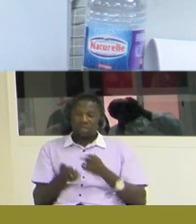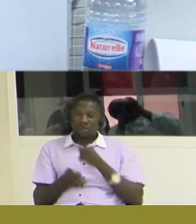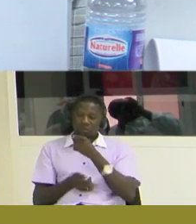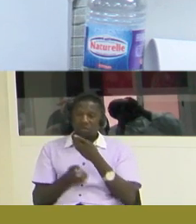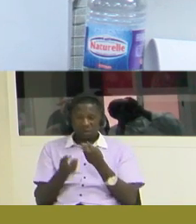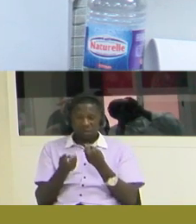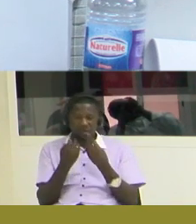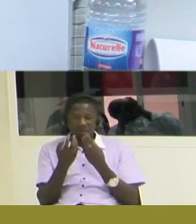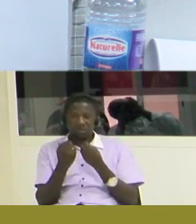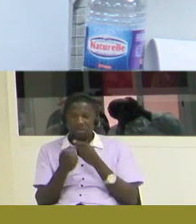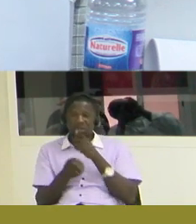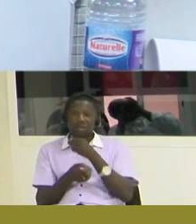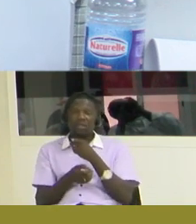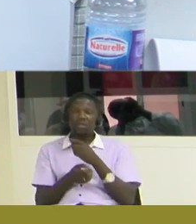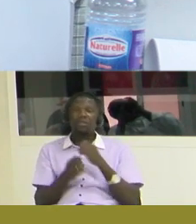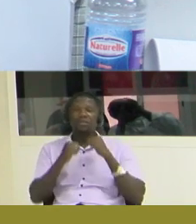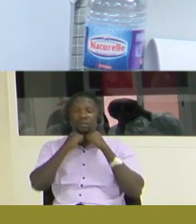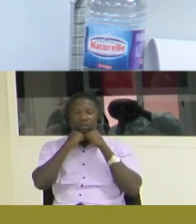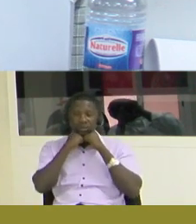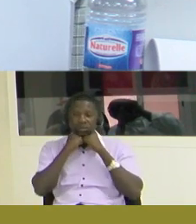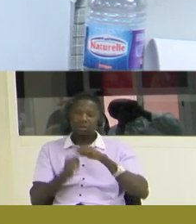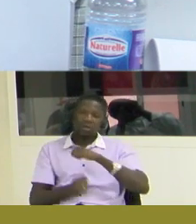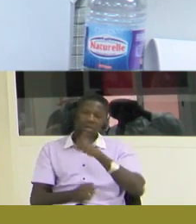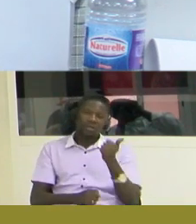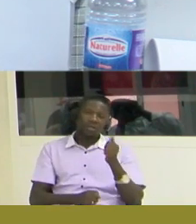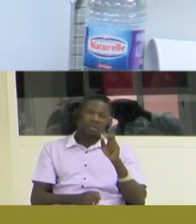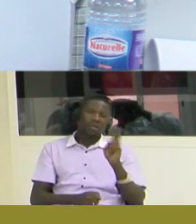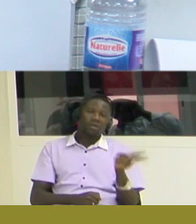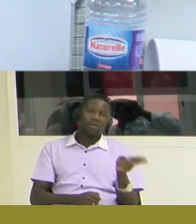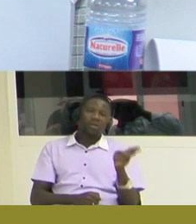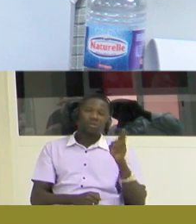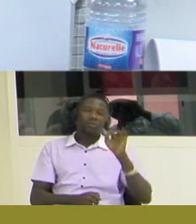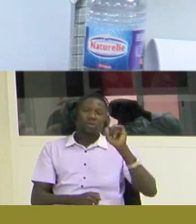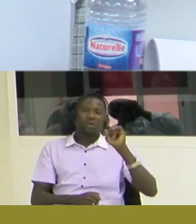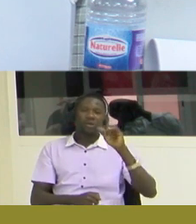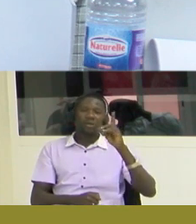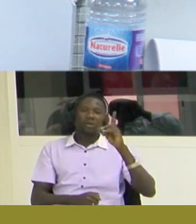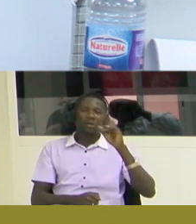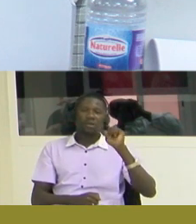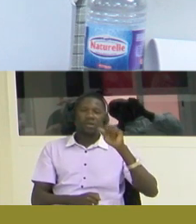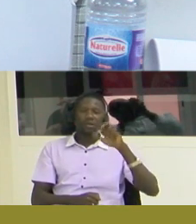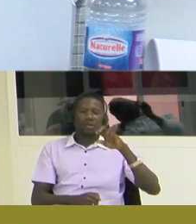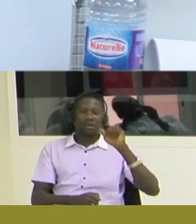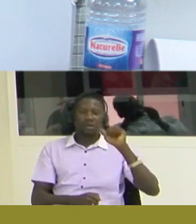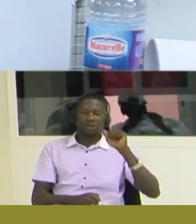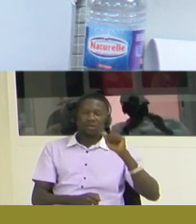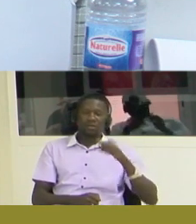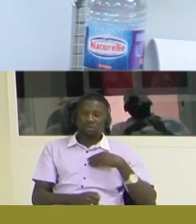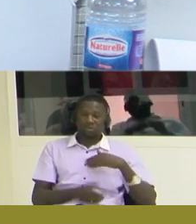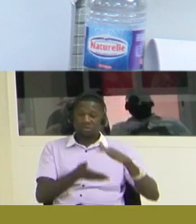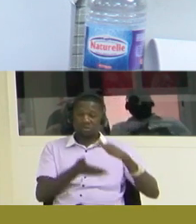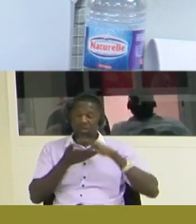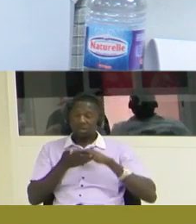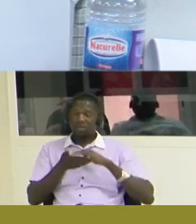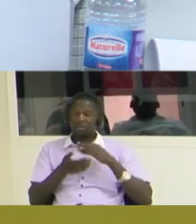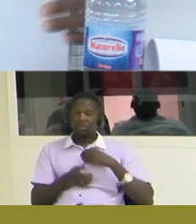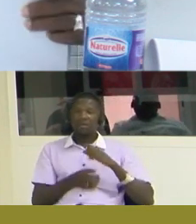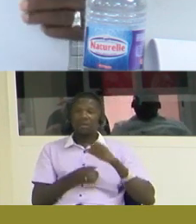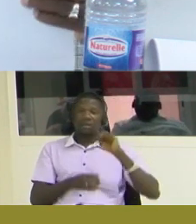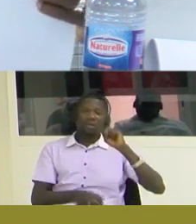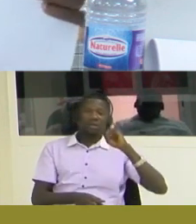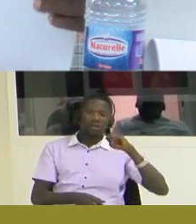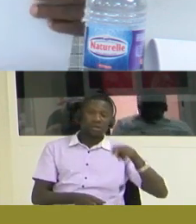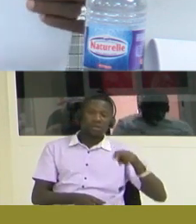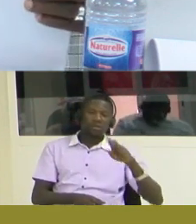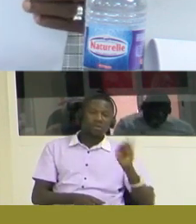that sablée and Haider we are brought in by singer T which singer are you referring